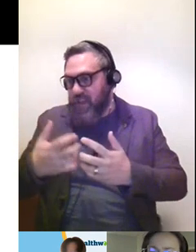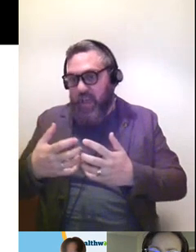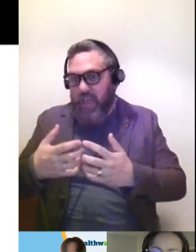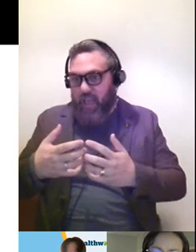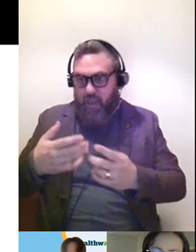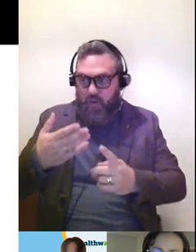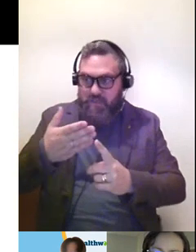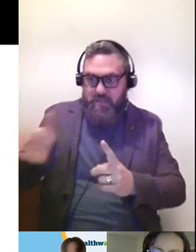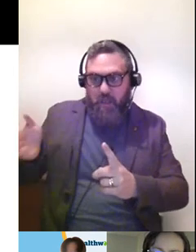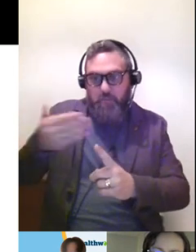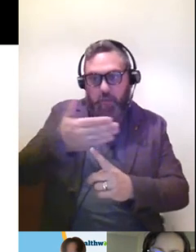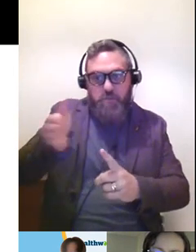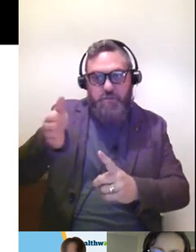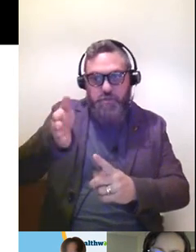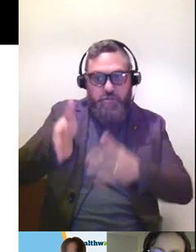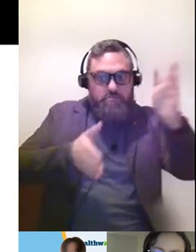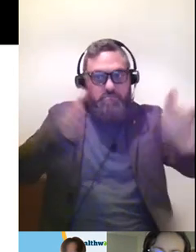direct people